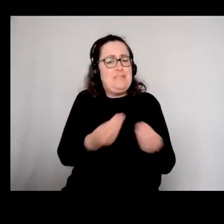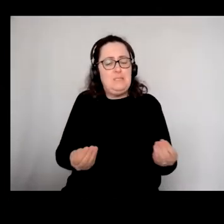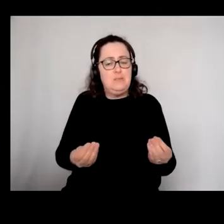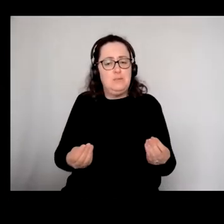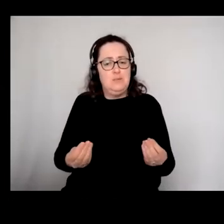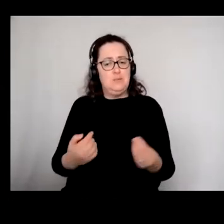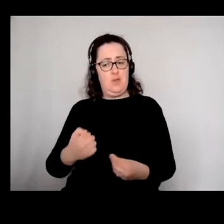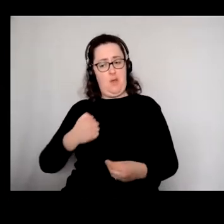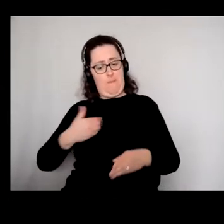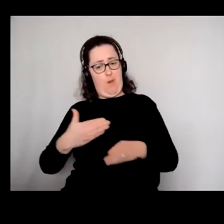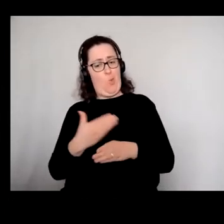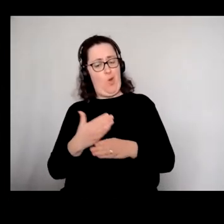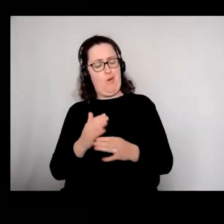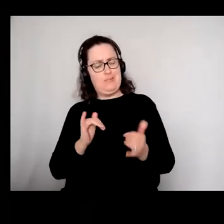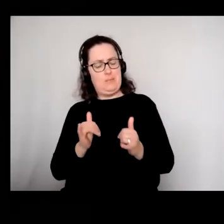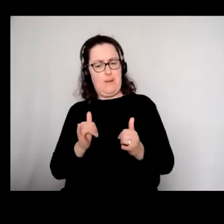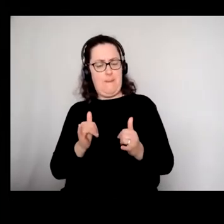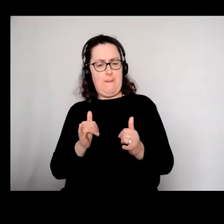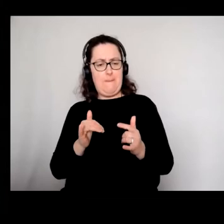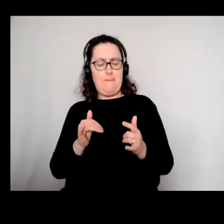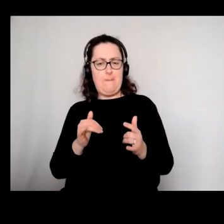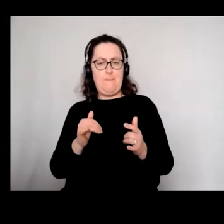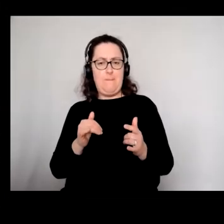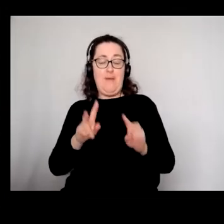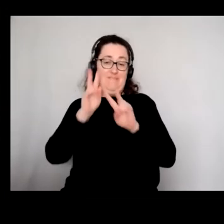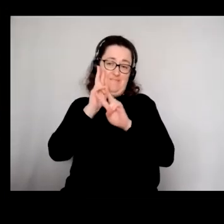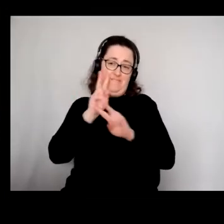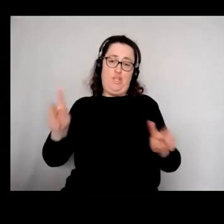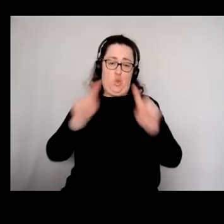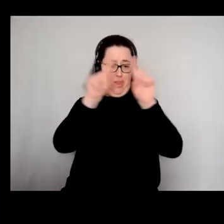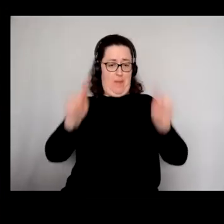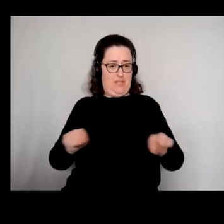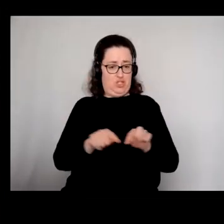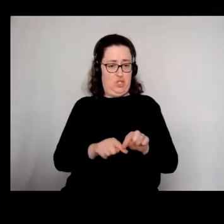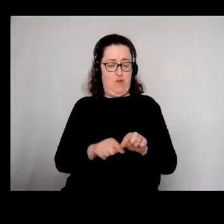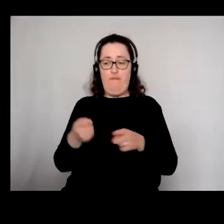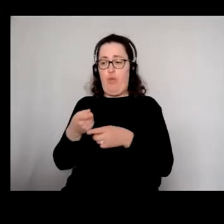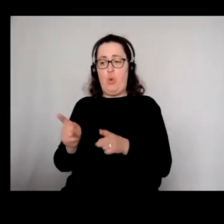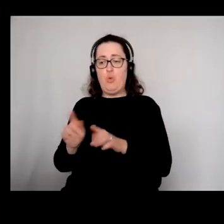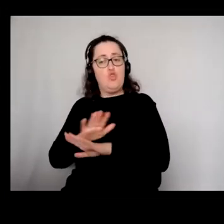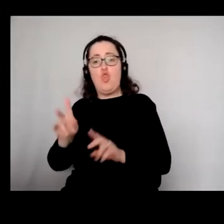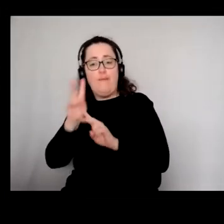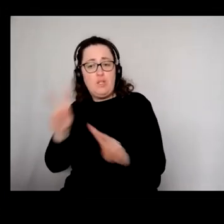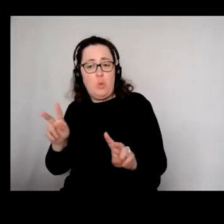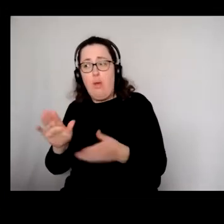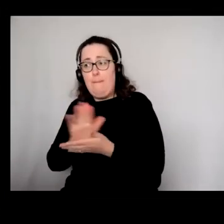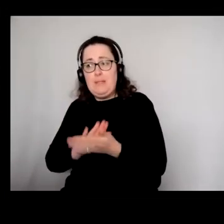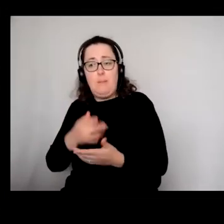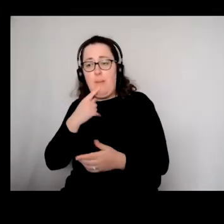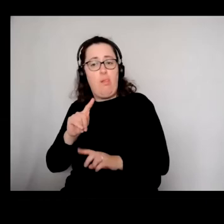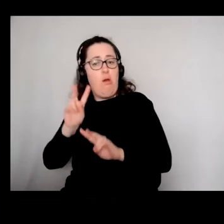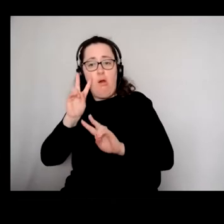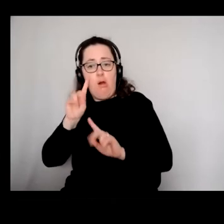some of my work is around opening up visual imagery to non-visual learners, if you like, or people that can't